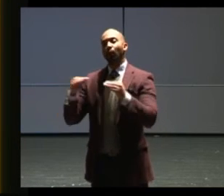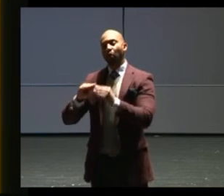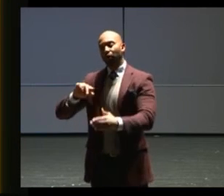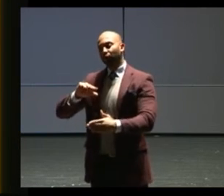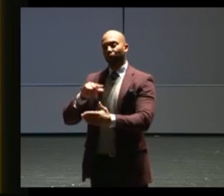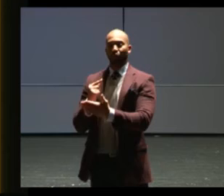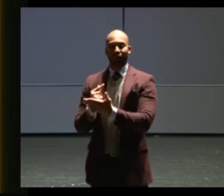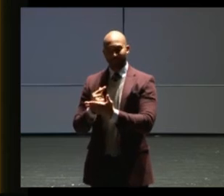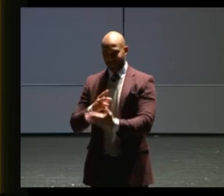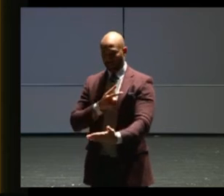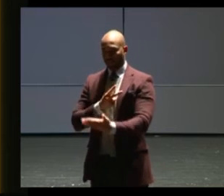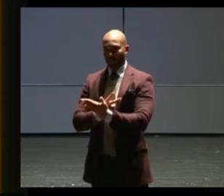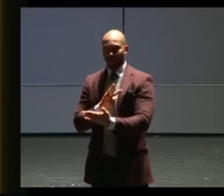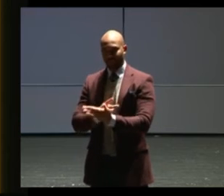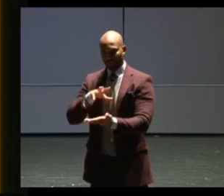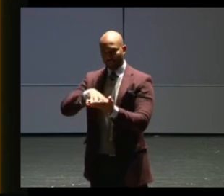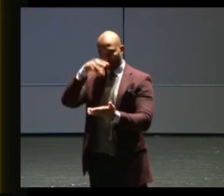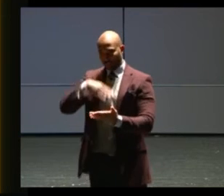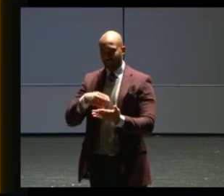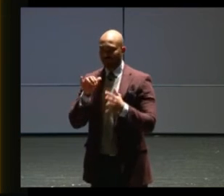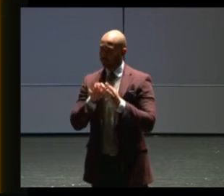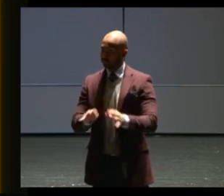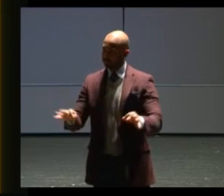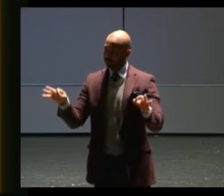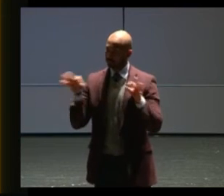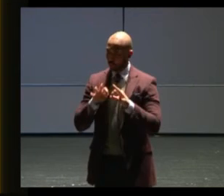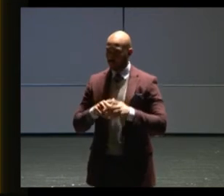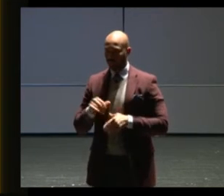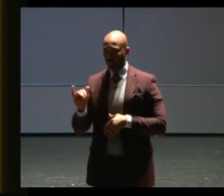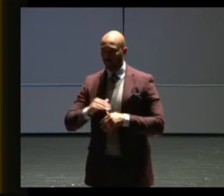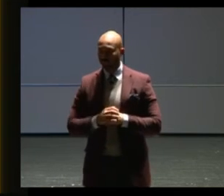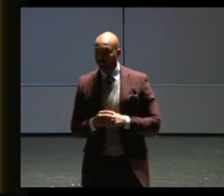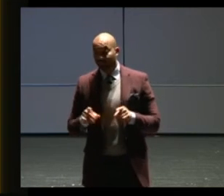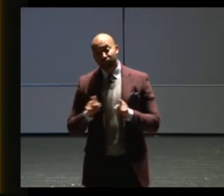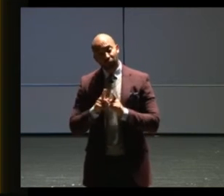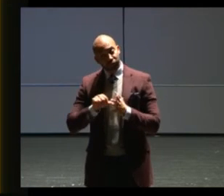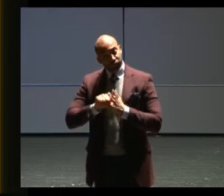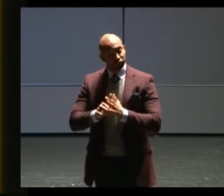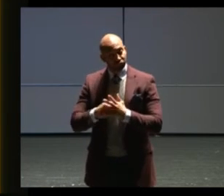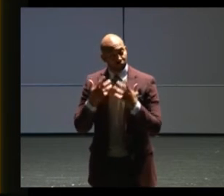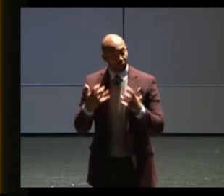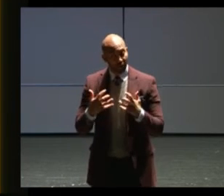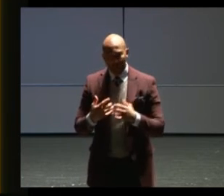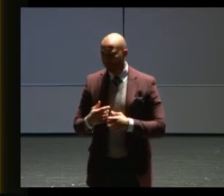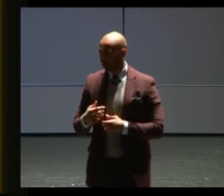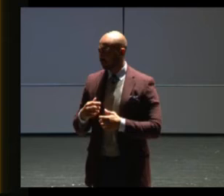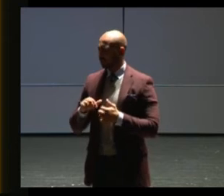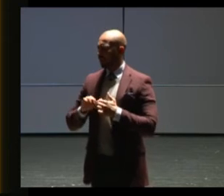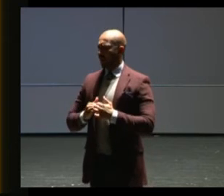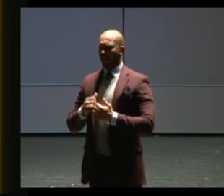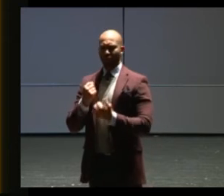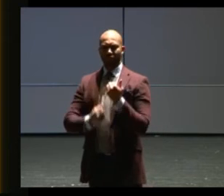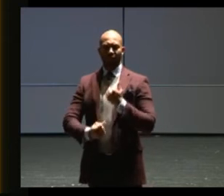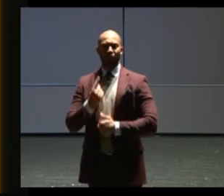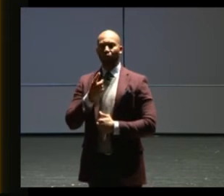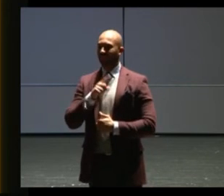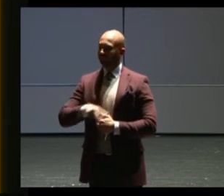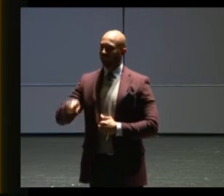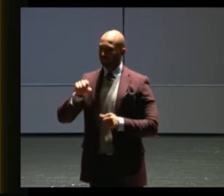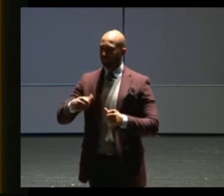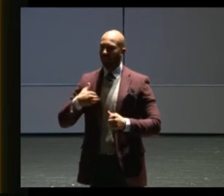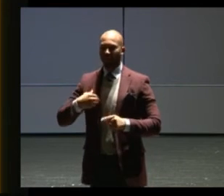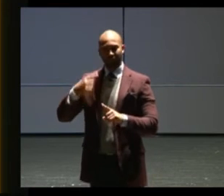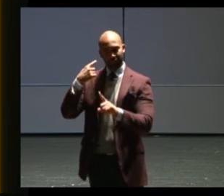campus. That's critical to so many different things. And I want to stress the importance of how everyone can have a positive